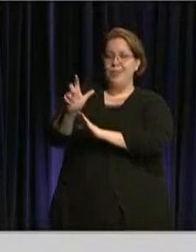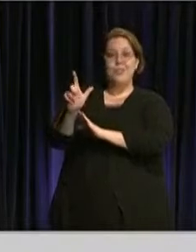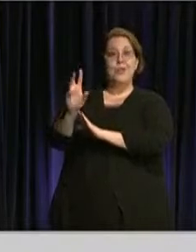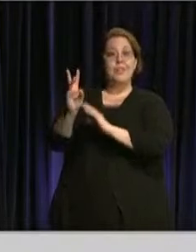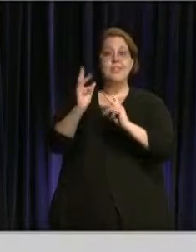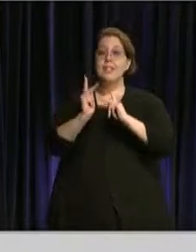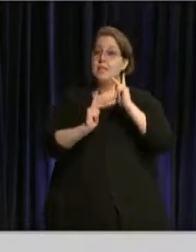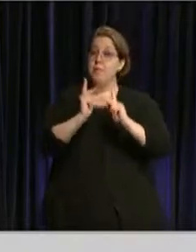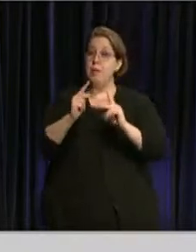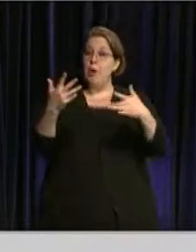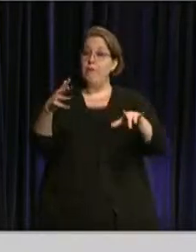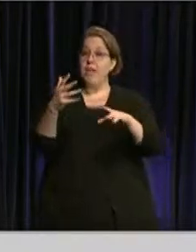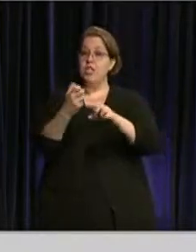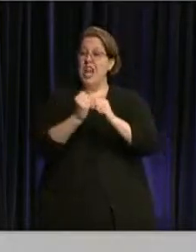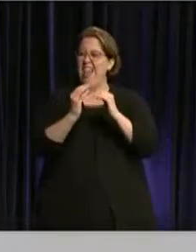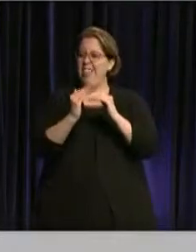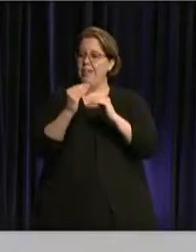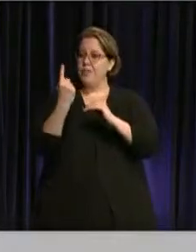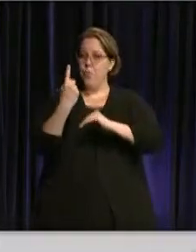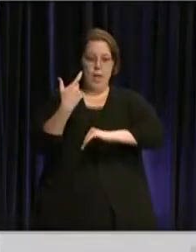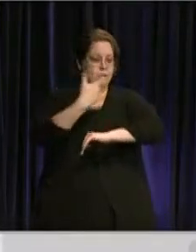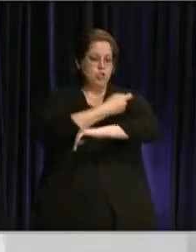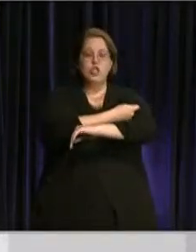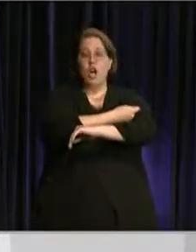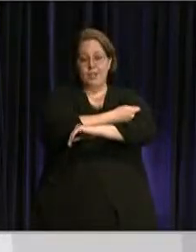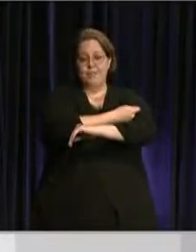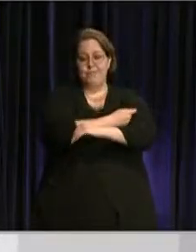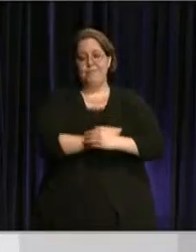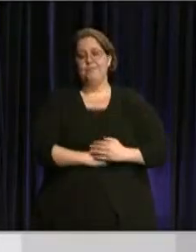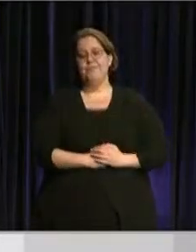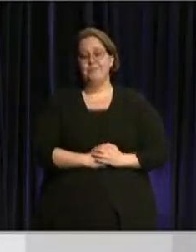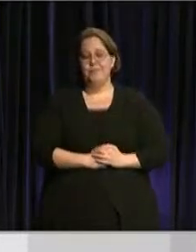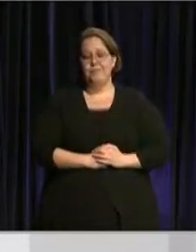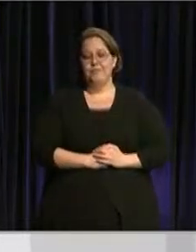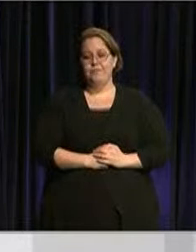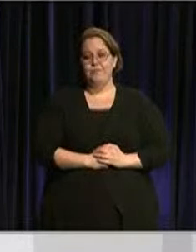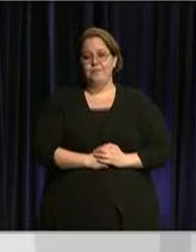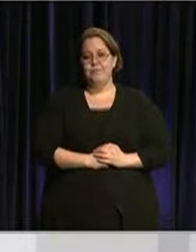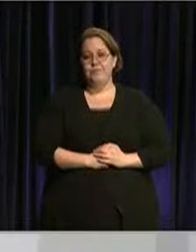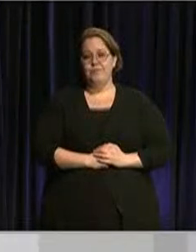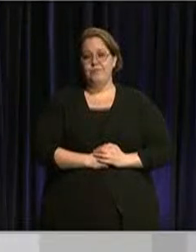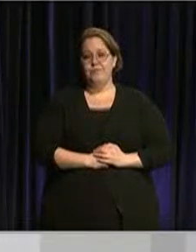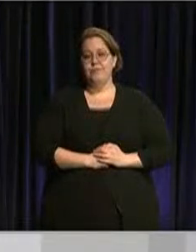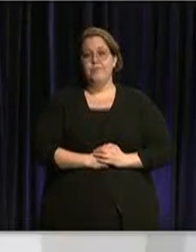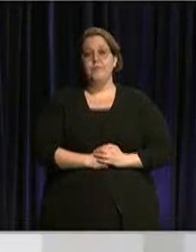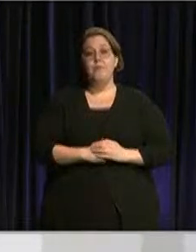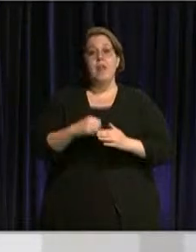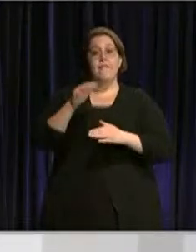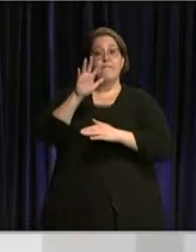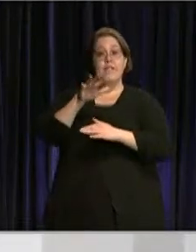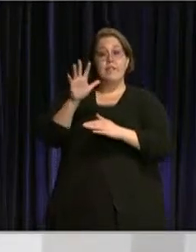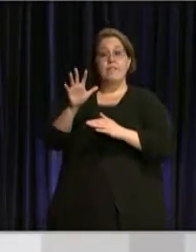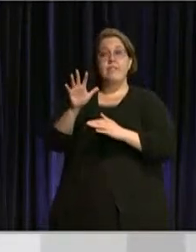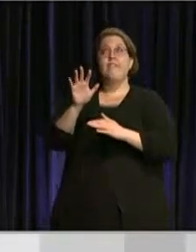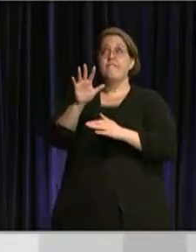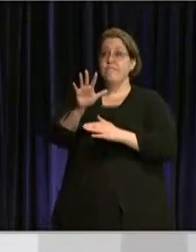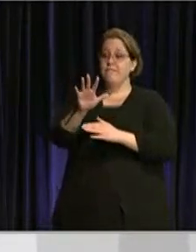855,326 individuals have received at least one dose of the COVID-19 vaccine here in Bexar County, and